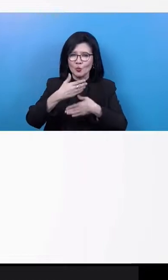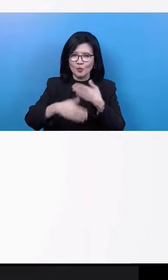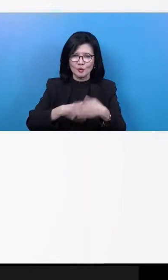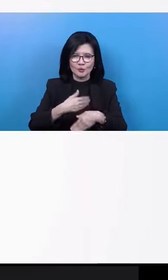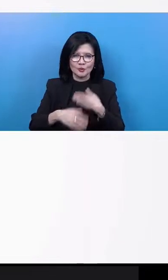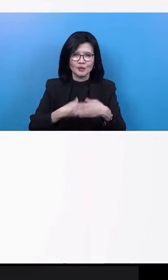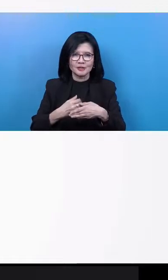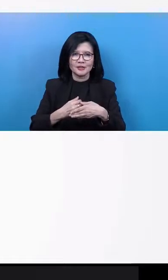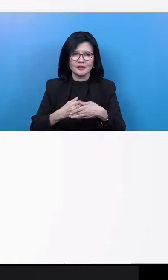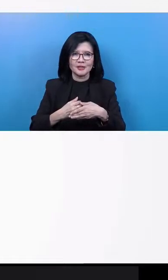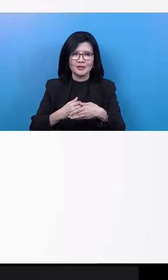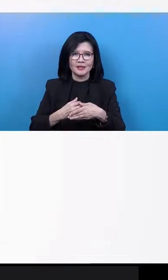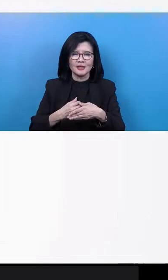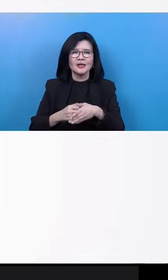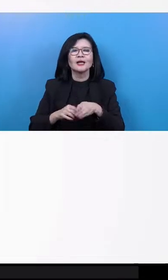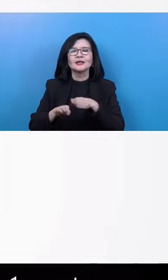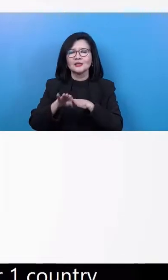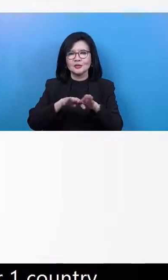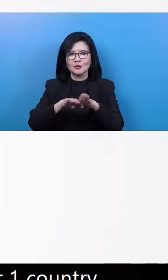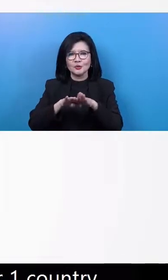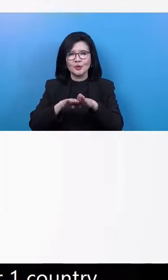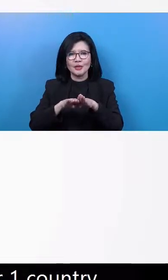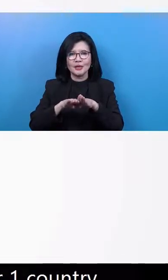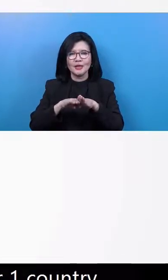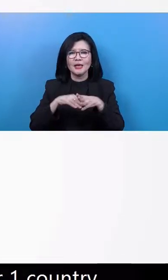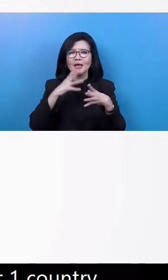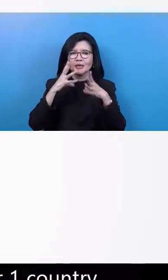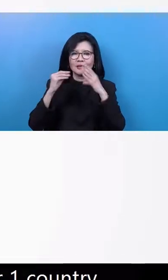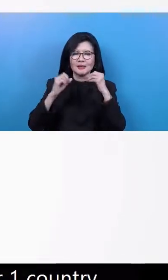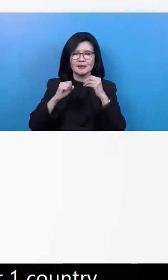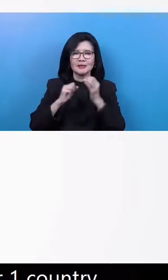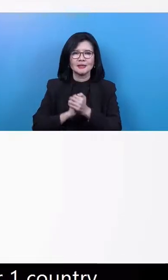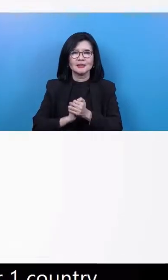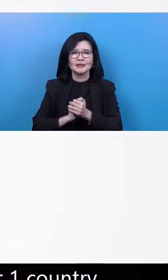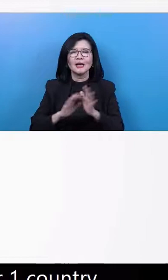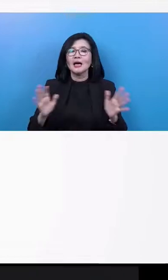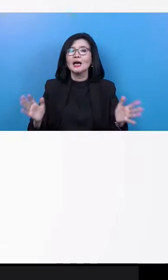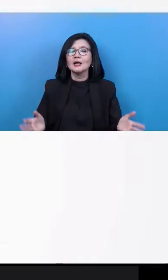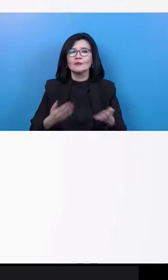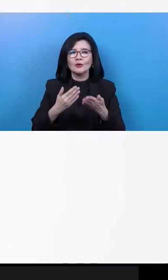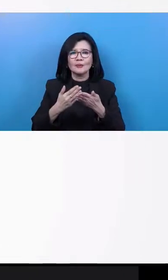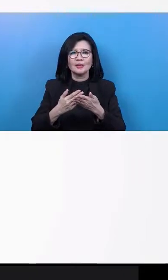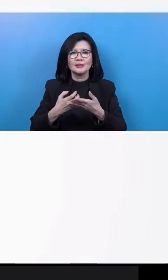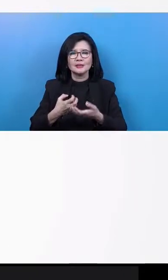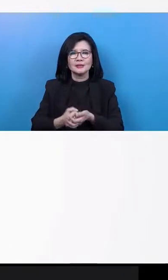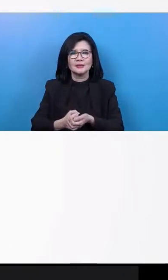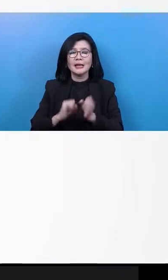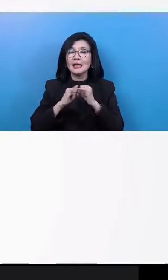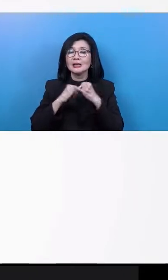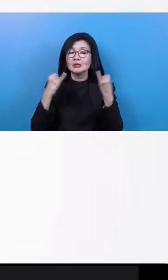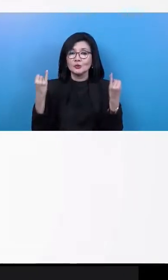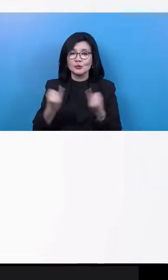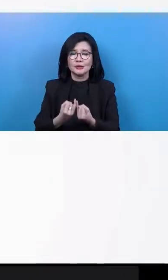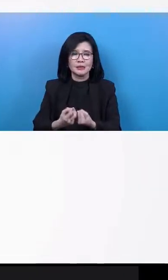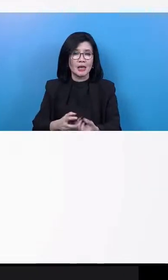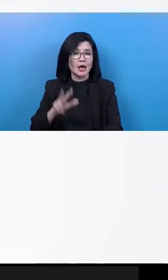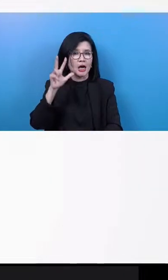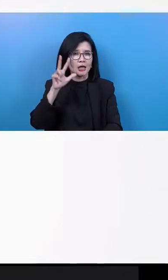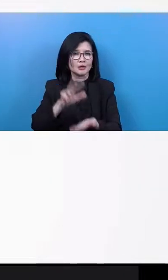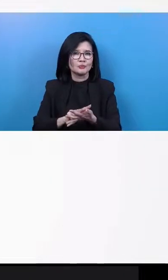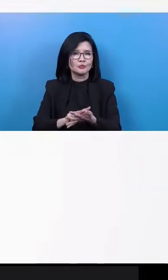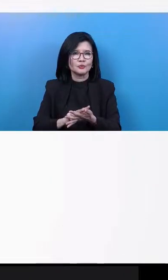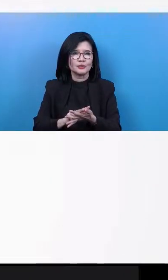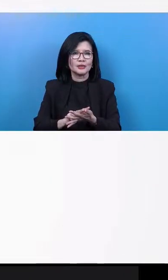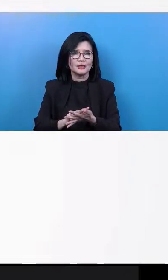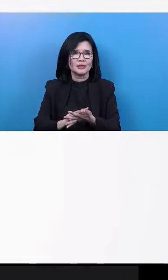institutional reforms or governance, good governance that help to take decisions where related to in tourism, there was a